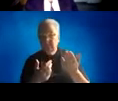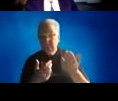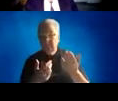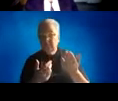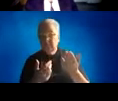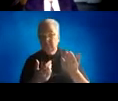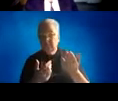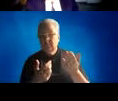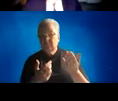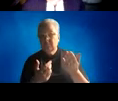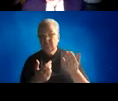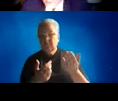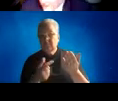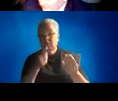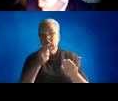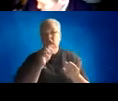Okay.